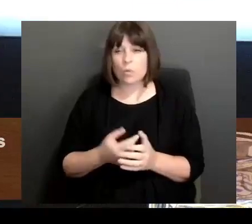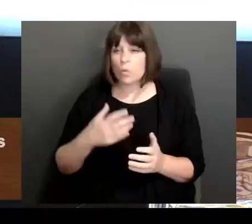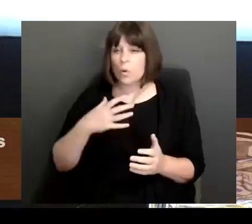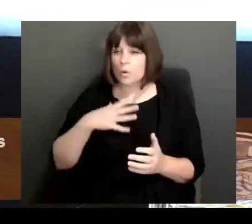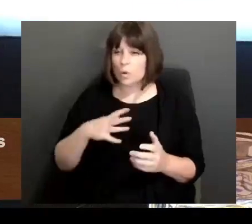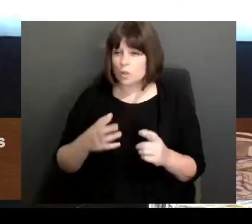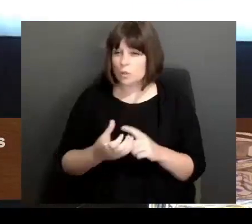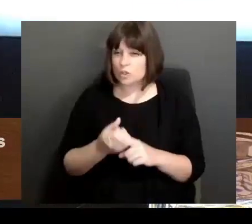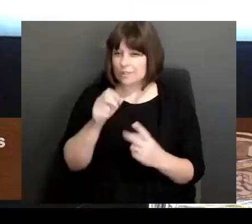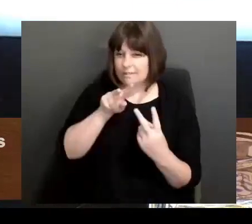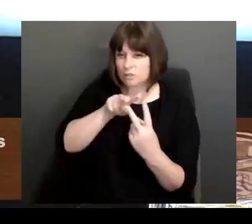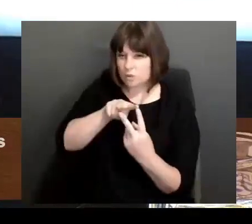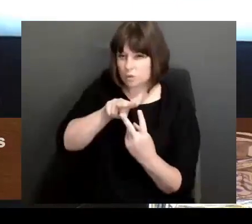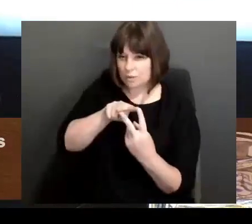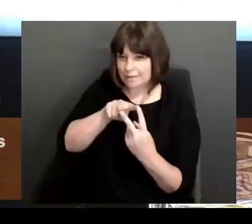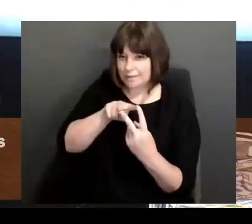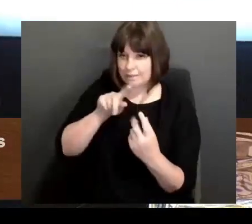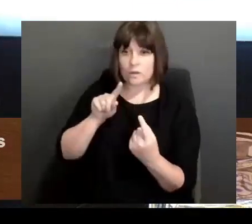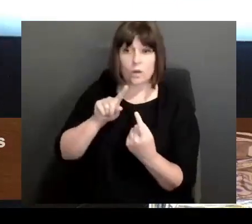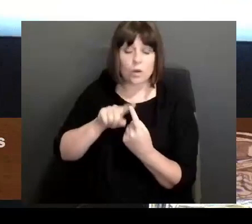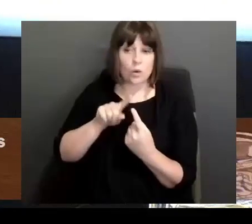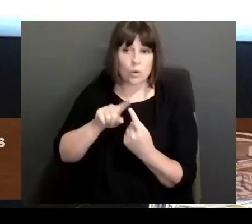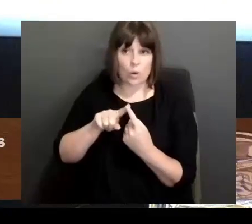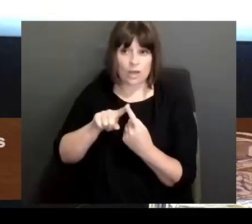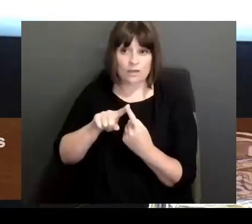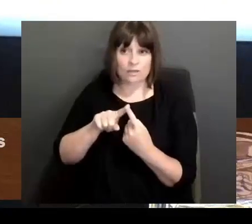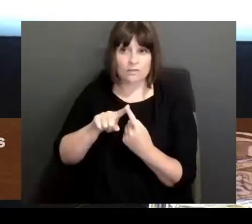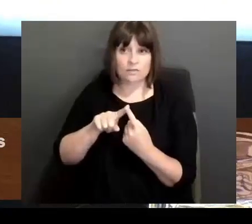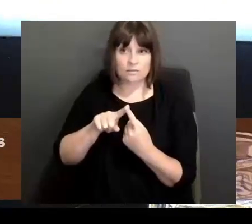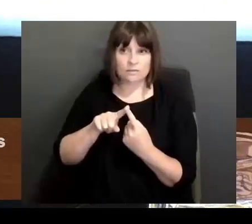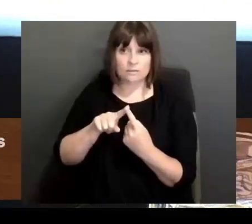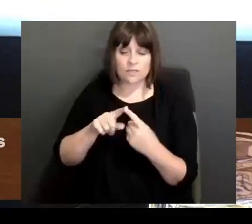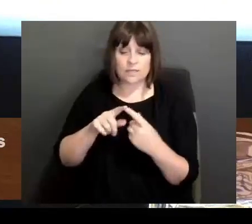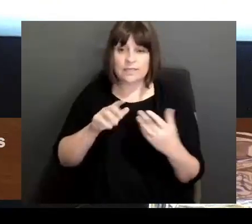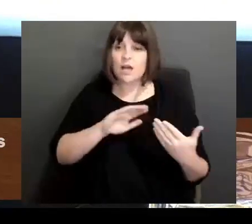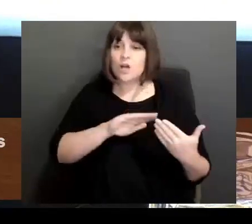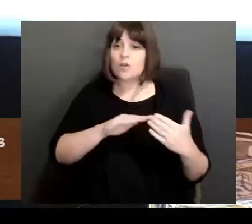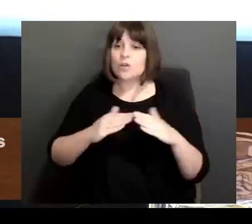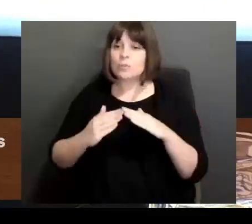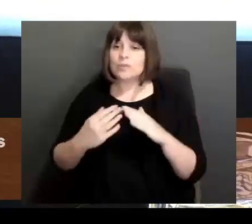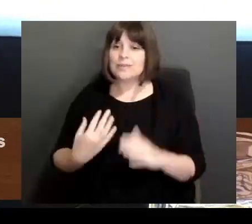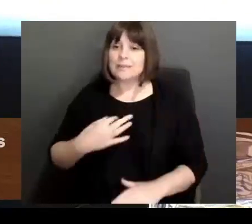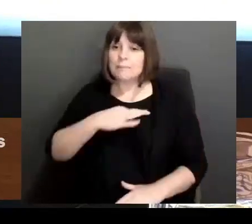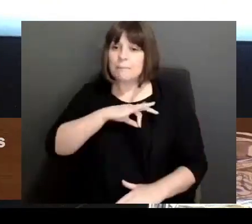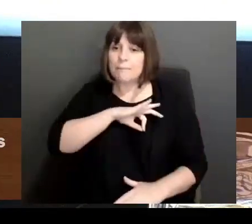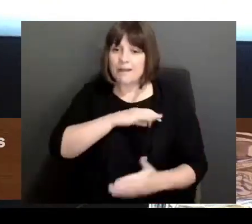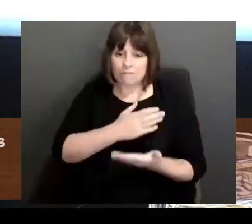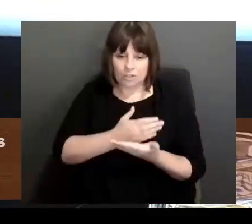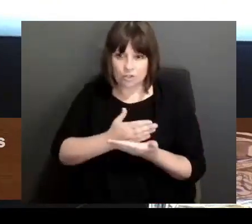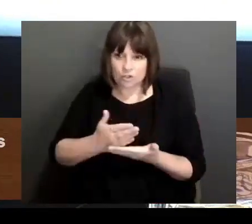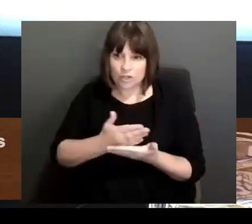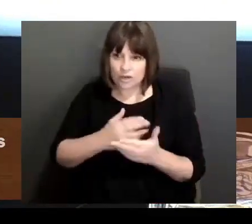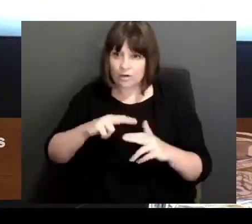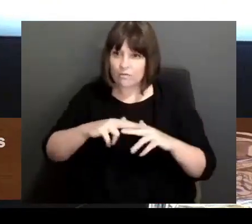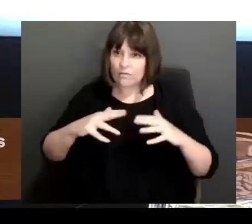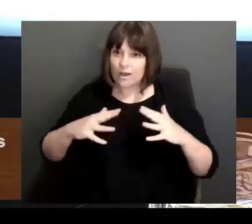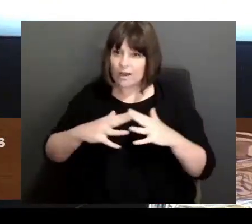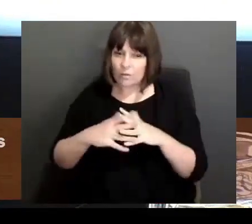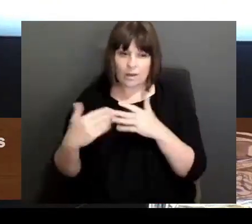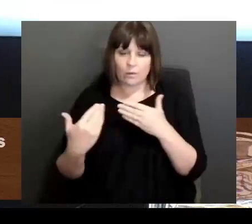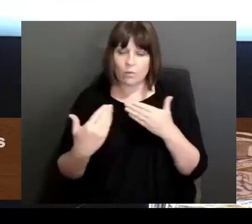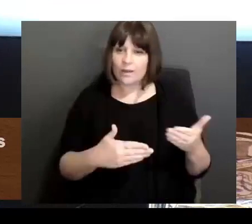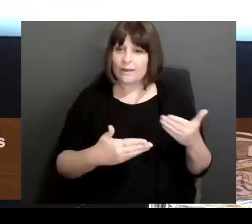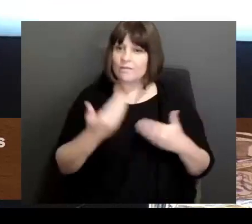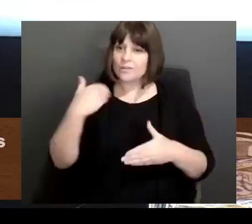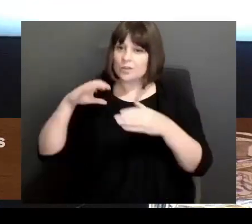create that community benefit sharing framework that will afford traditional owners of